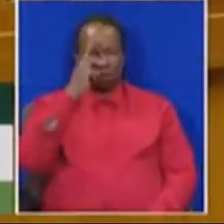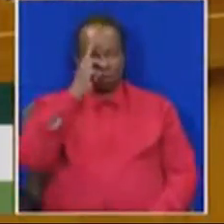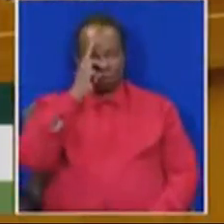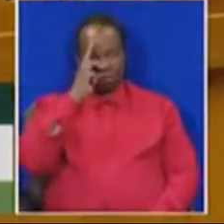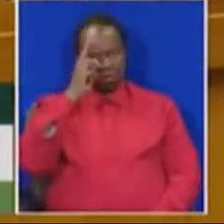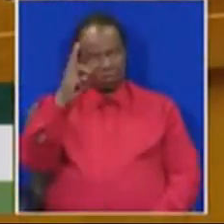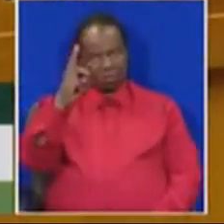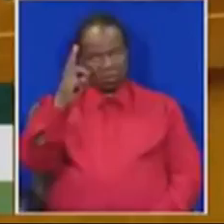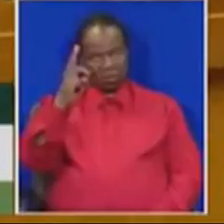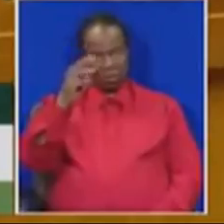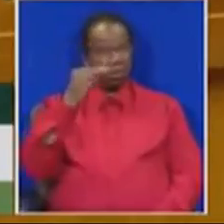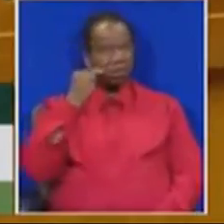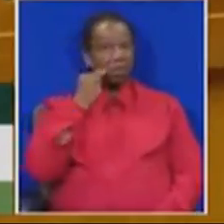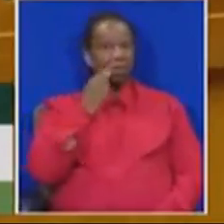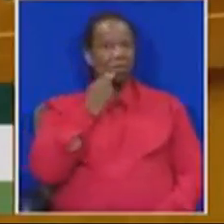Methandi Mudise,